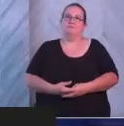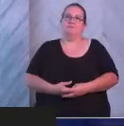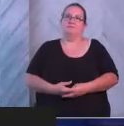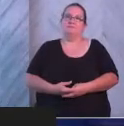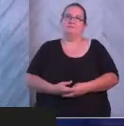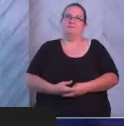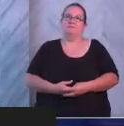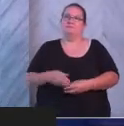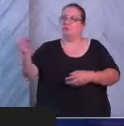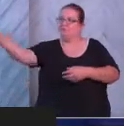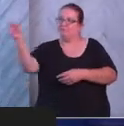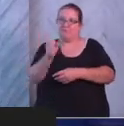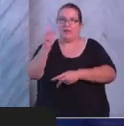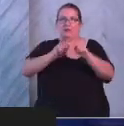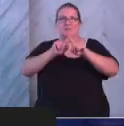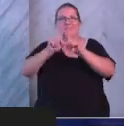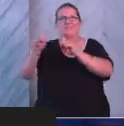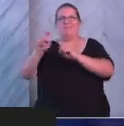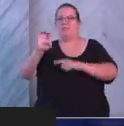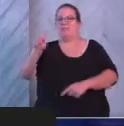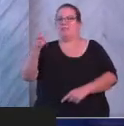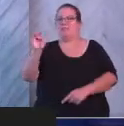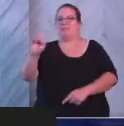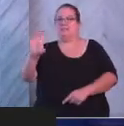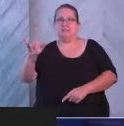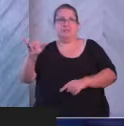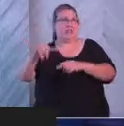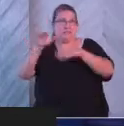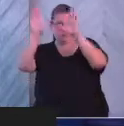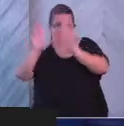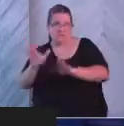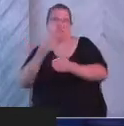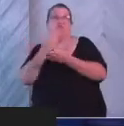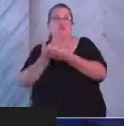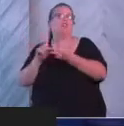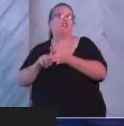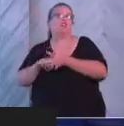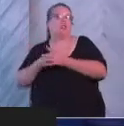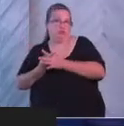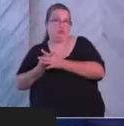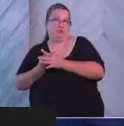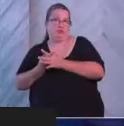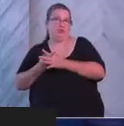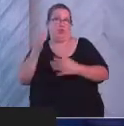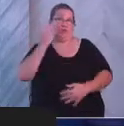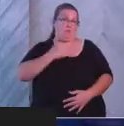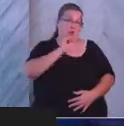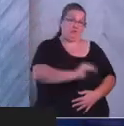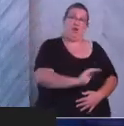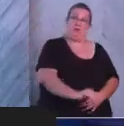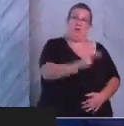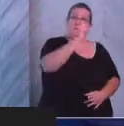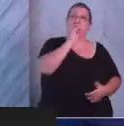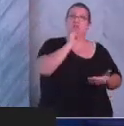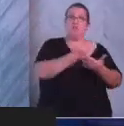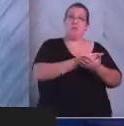different ethnicities in school boards is absolutely amazing. And that's a good start. I know with my child growing up, she's a pretty